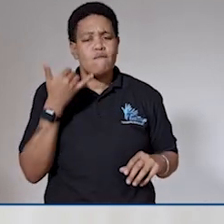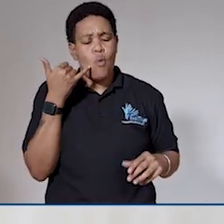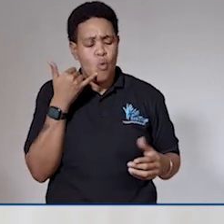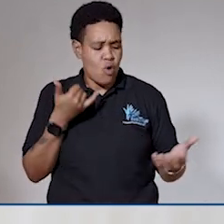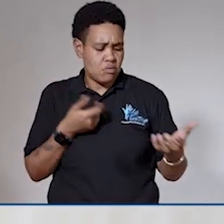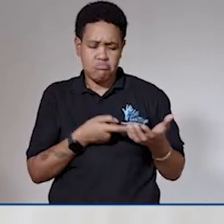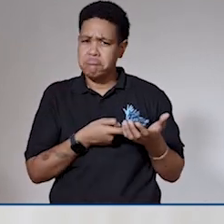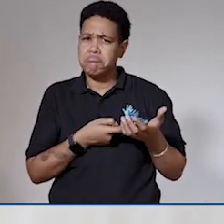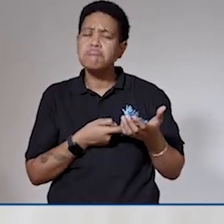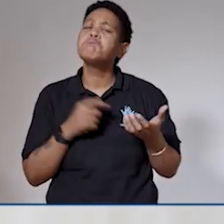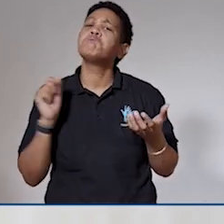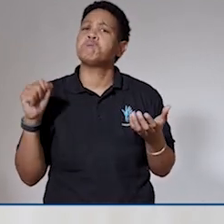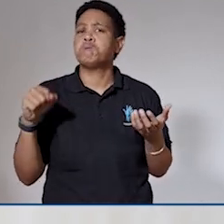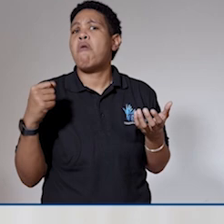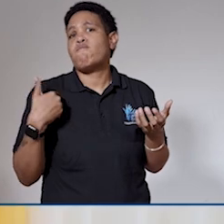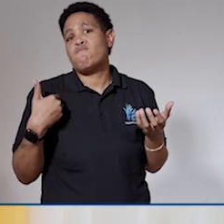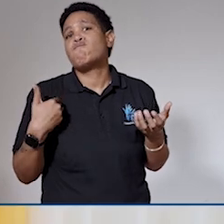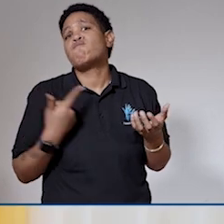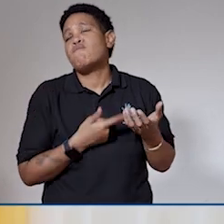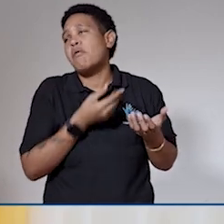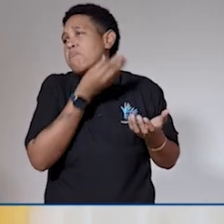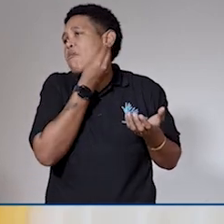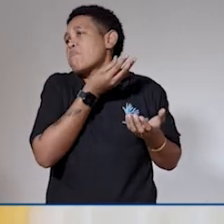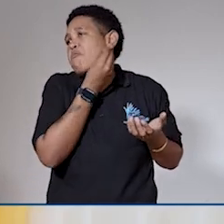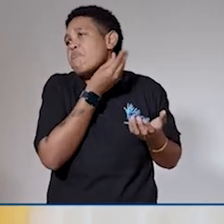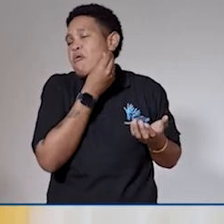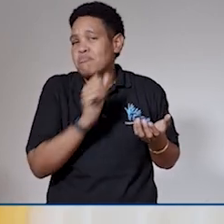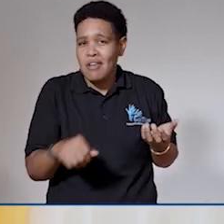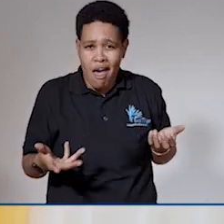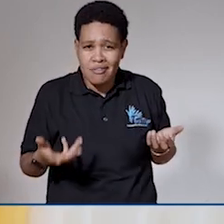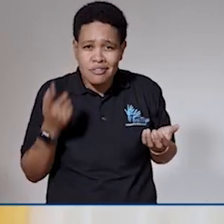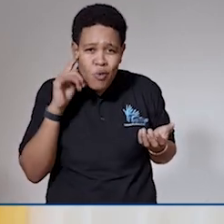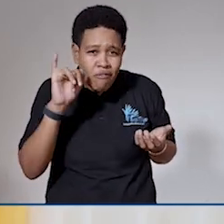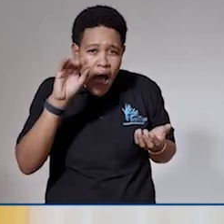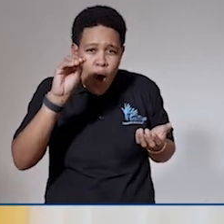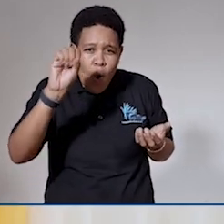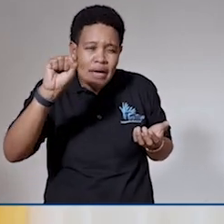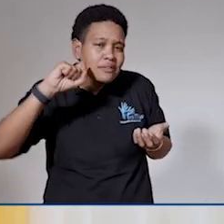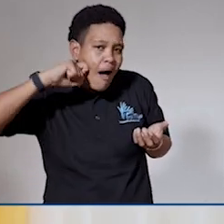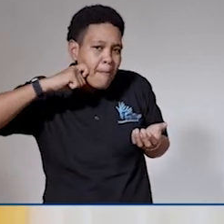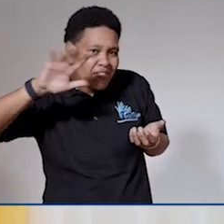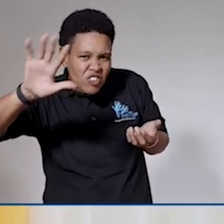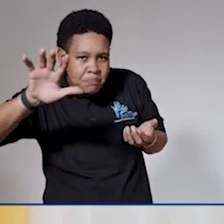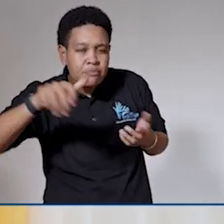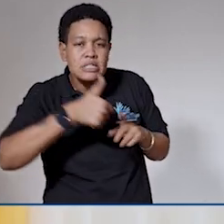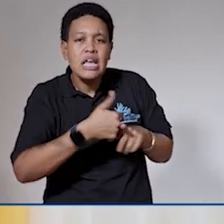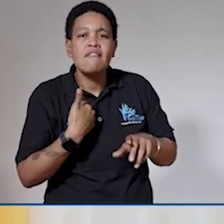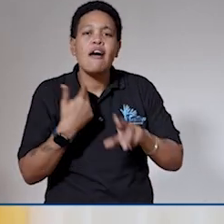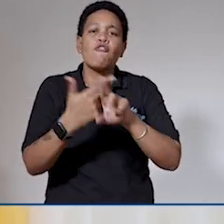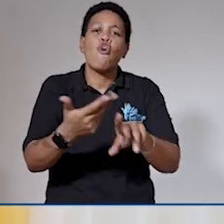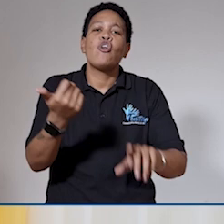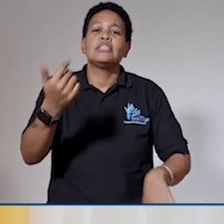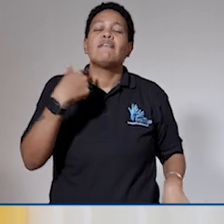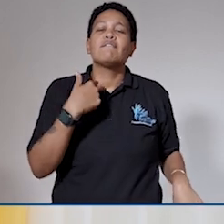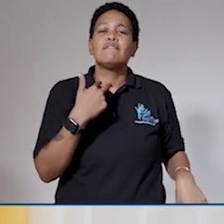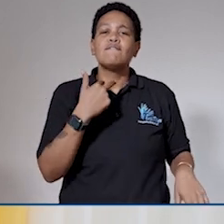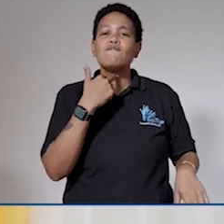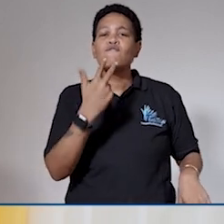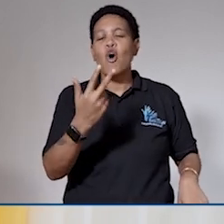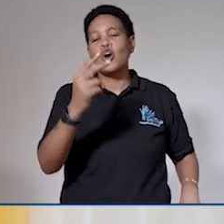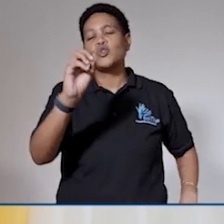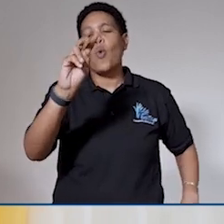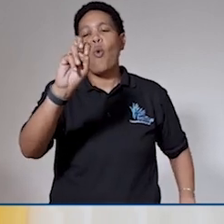yes, they too also have screen readers. So for the iOS, there's one called VoiceOver. And on